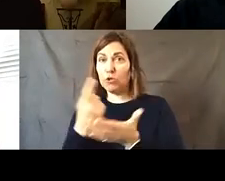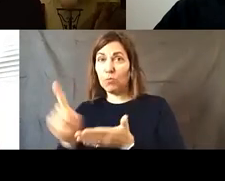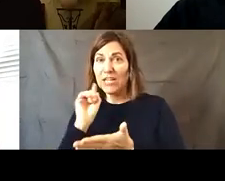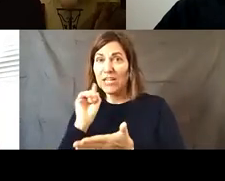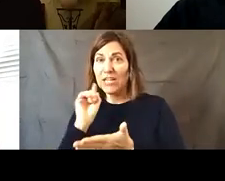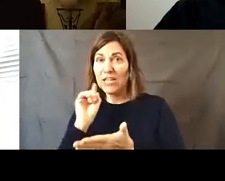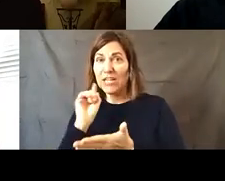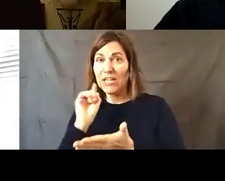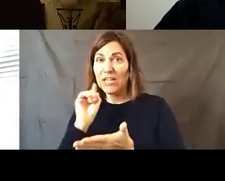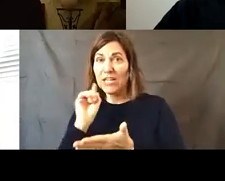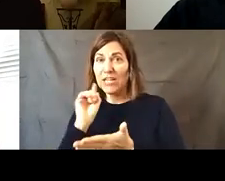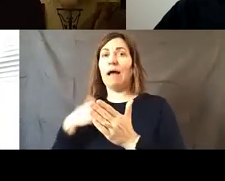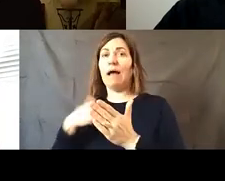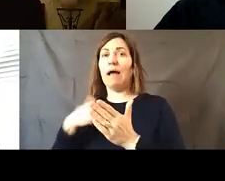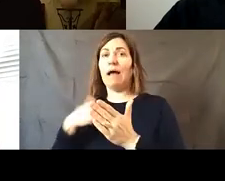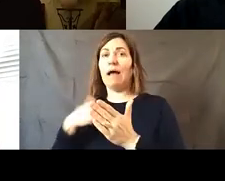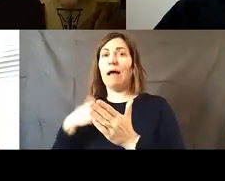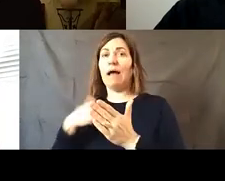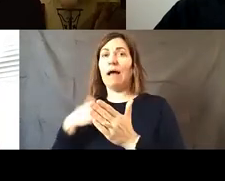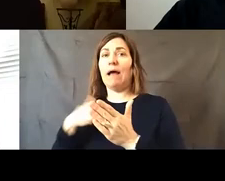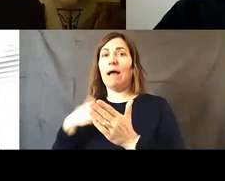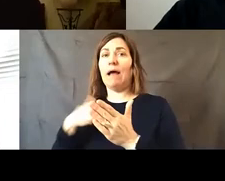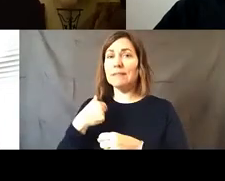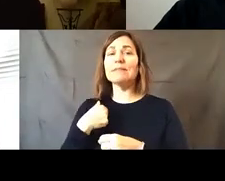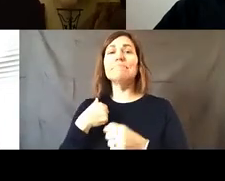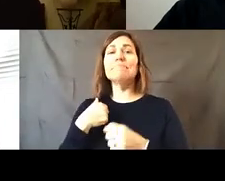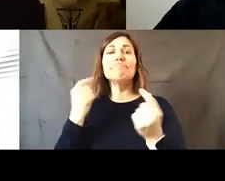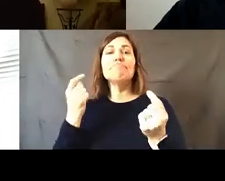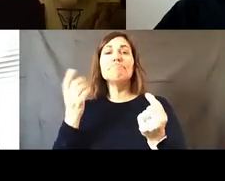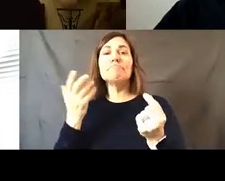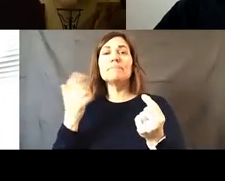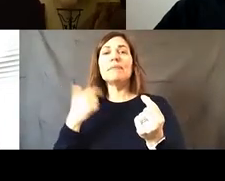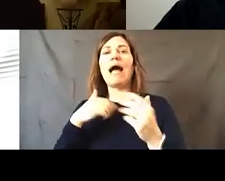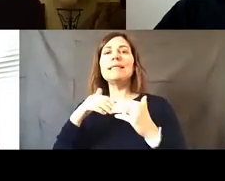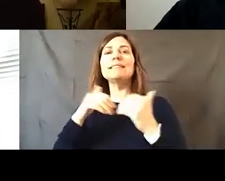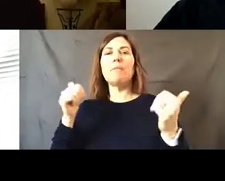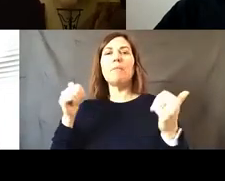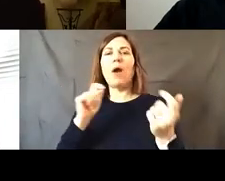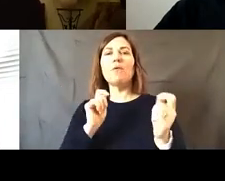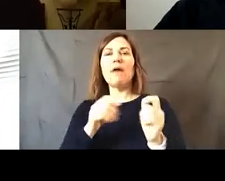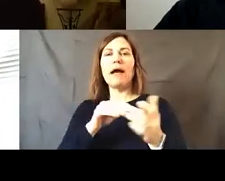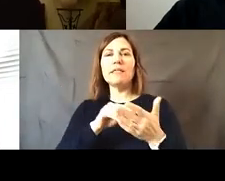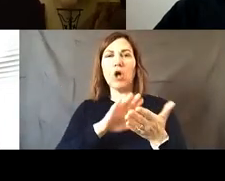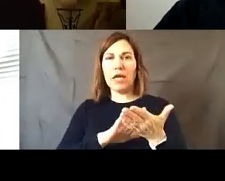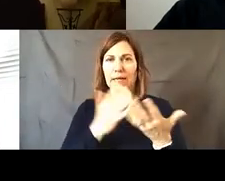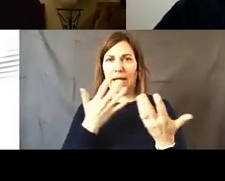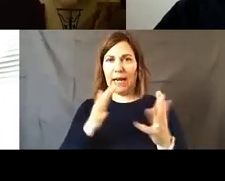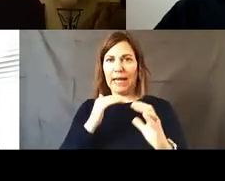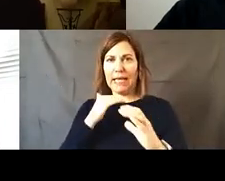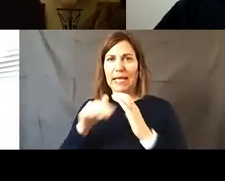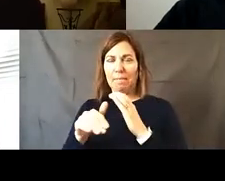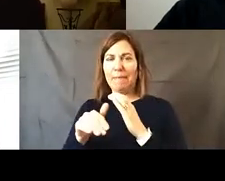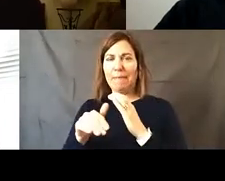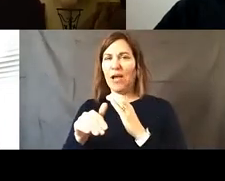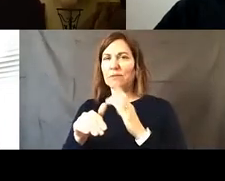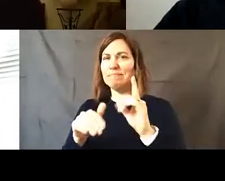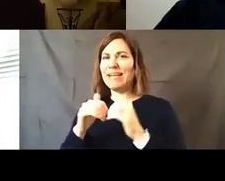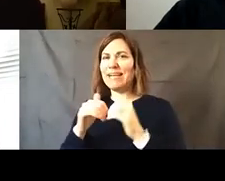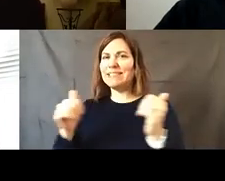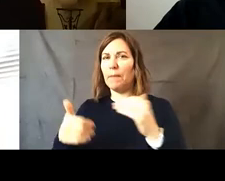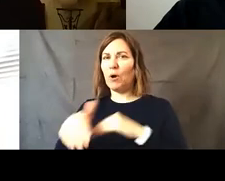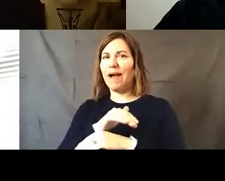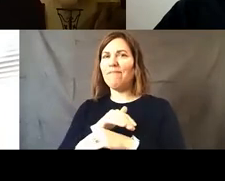was I separated out their revised document and I emailed to you under separate cover because we're required to have especially